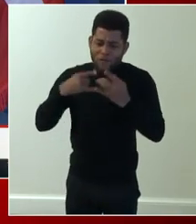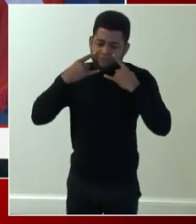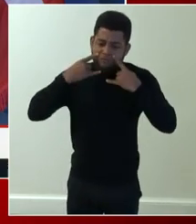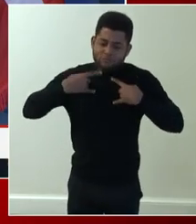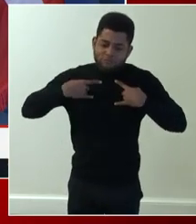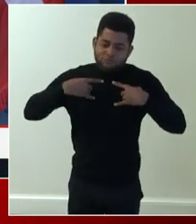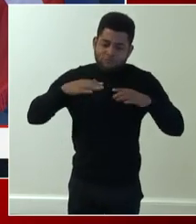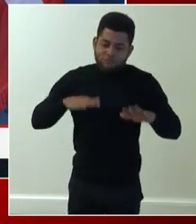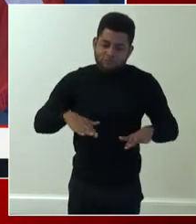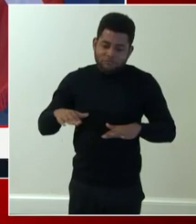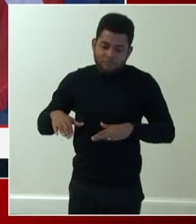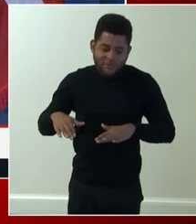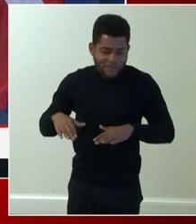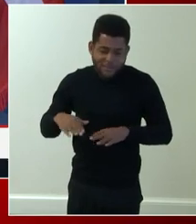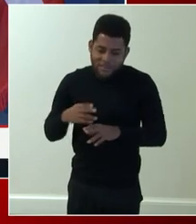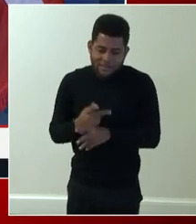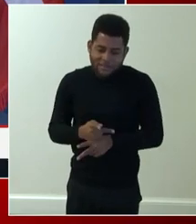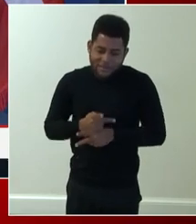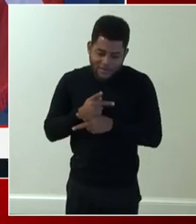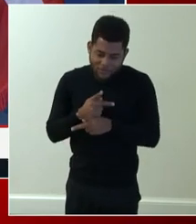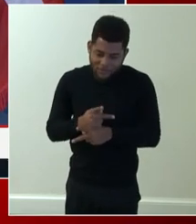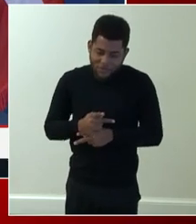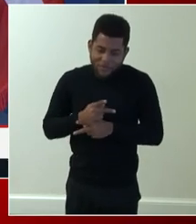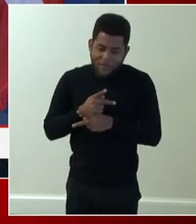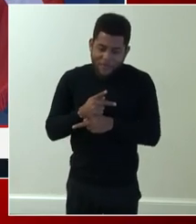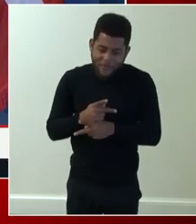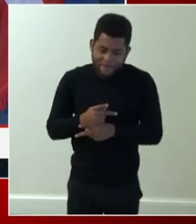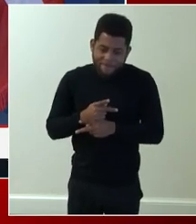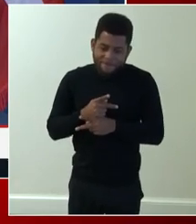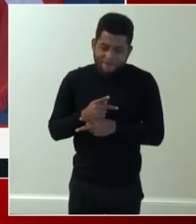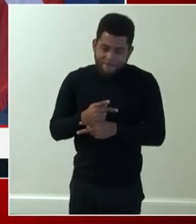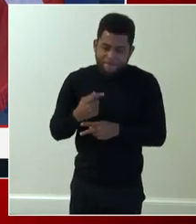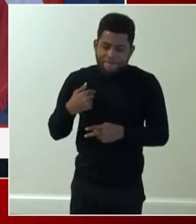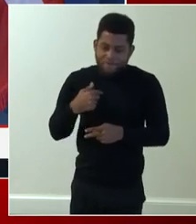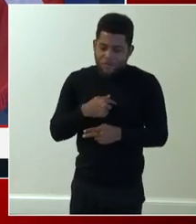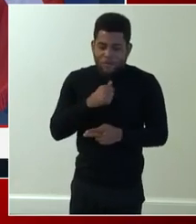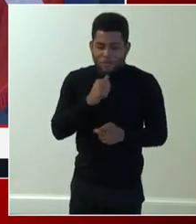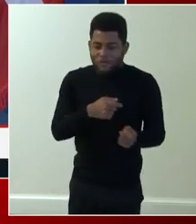be careful about that. We are dialing up our testing,